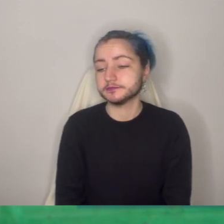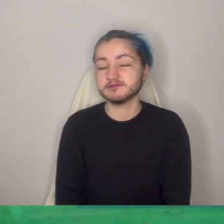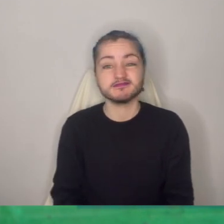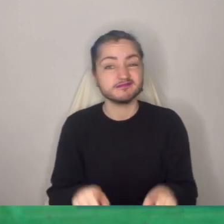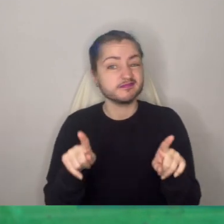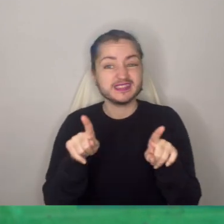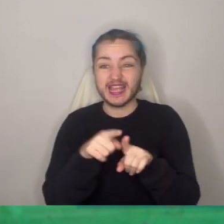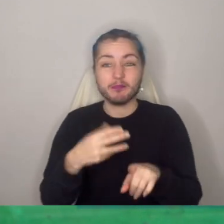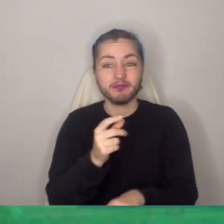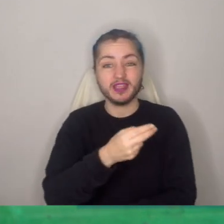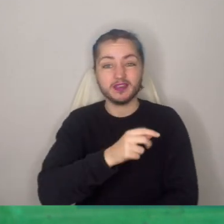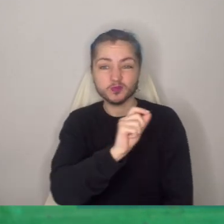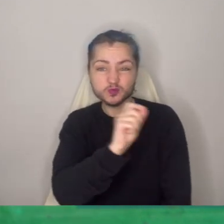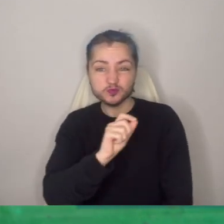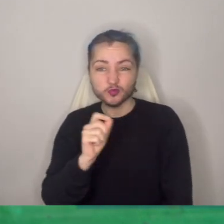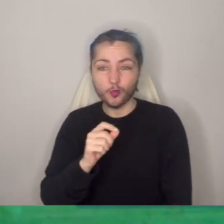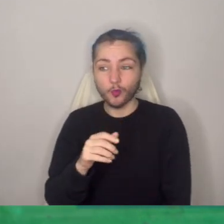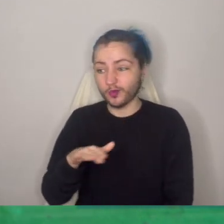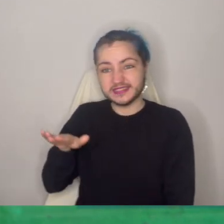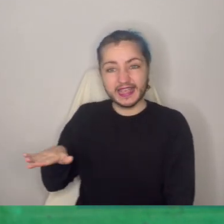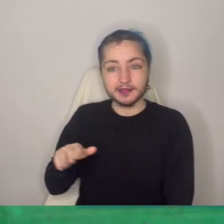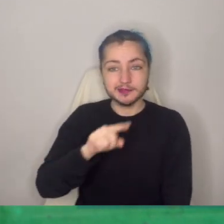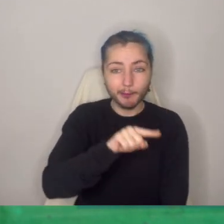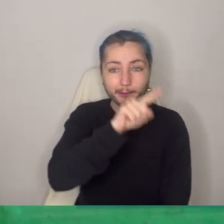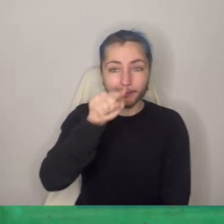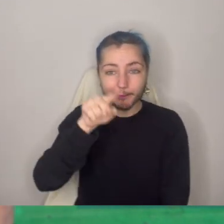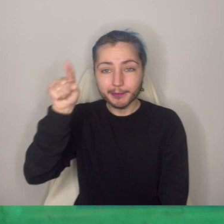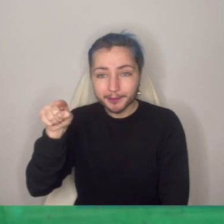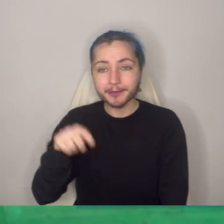just like you used to draw them when you were a kid.